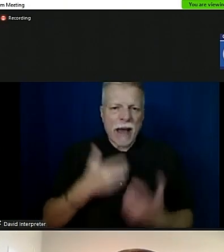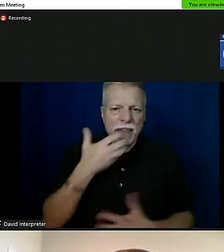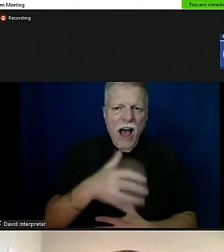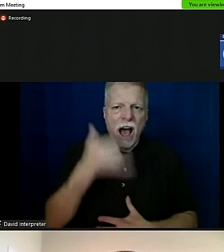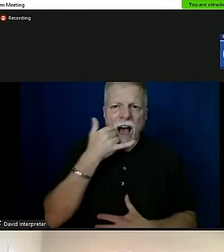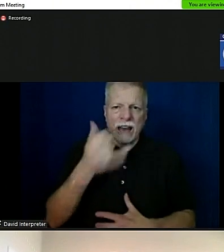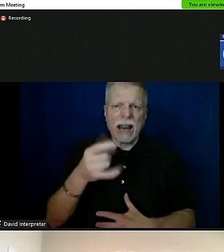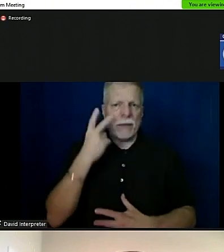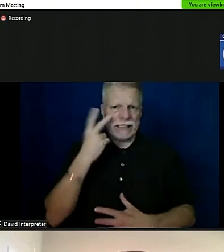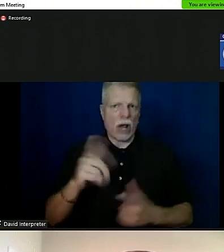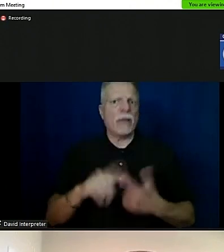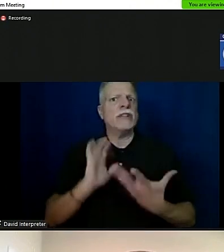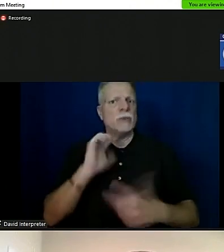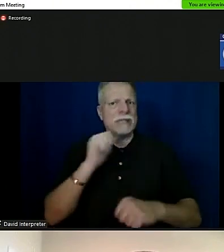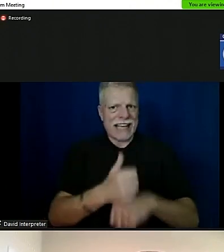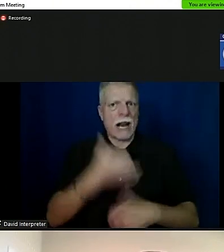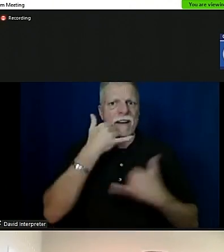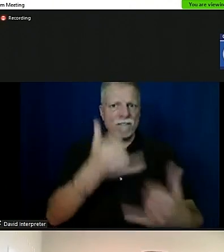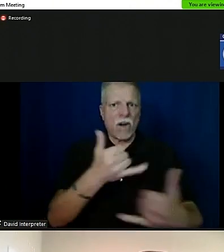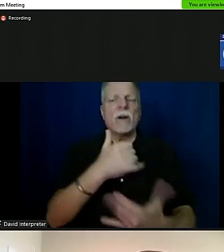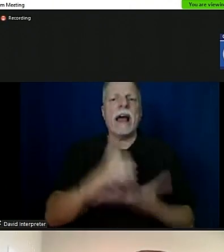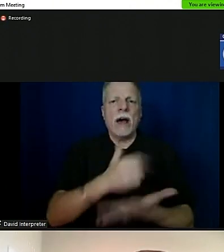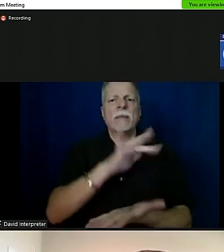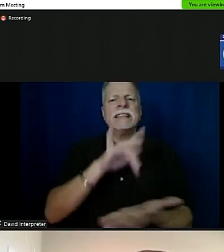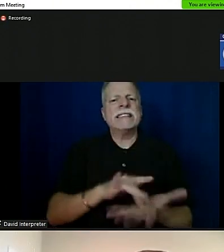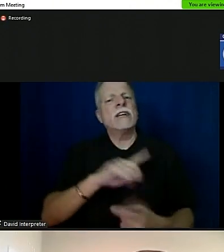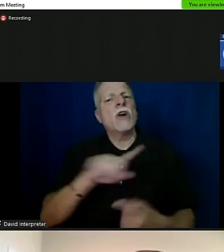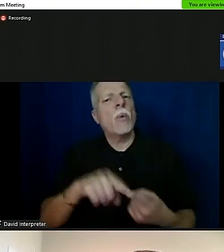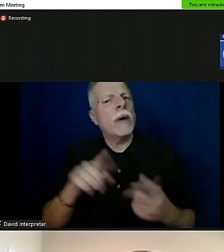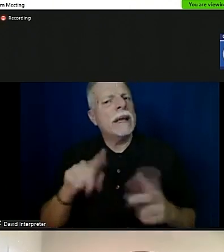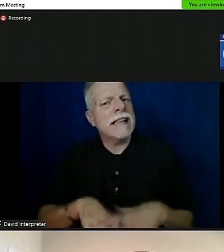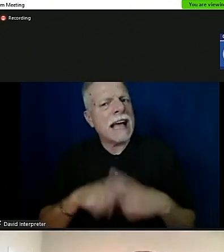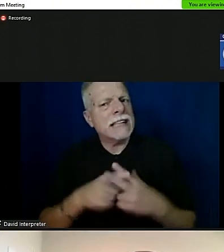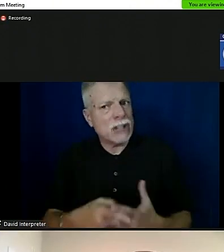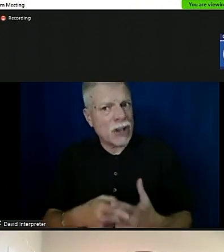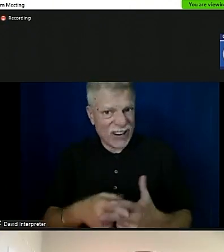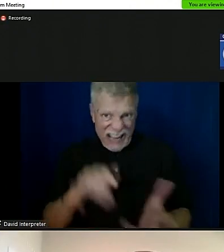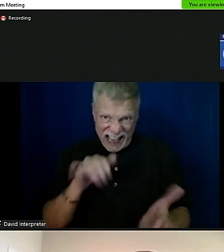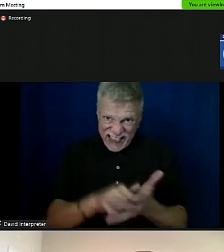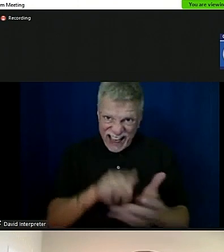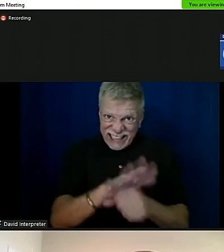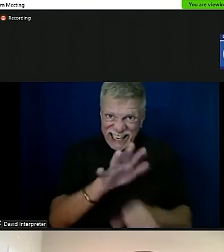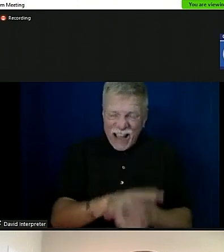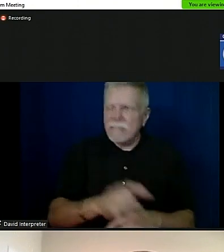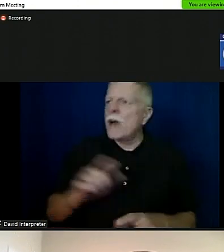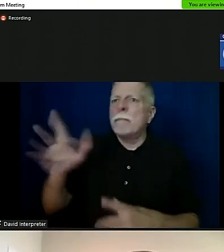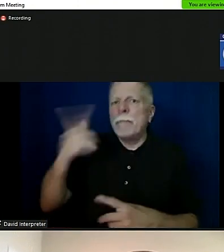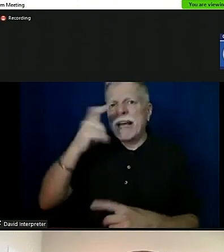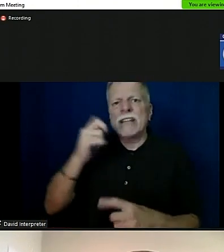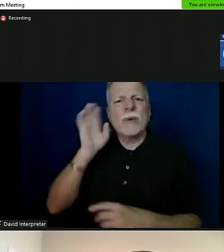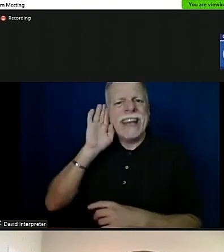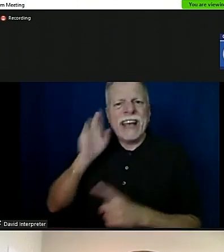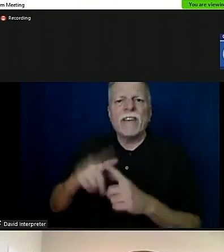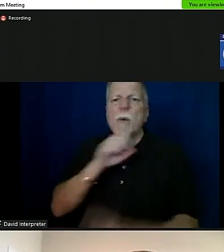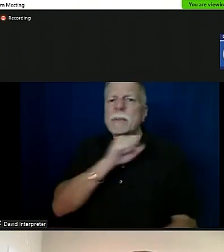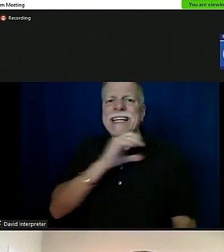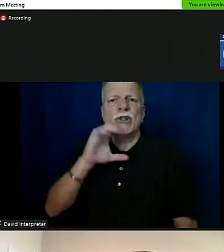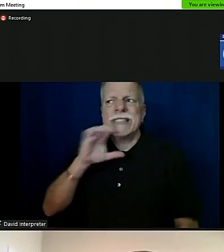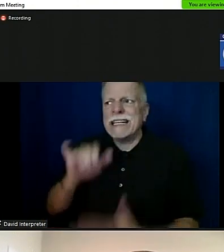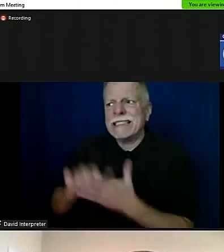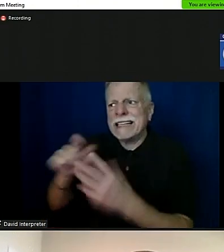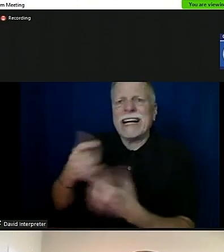new hotline. That's great. When does that start? And will this be enough? We keep hearing from seniors who are struggling to figure out how they can